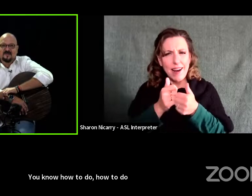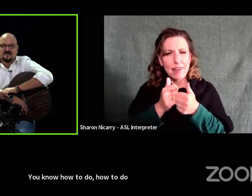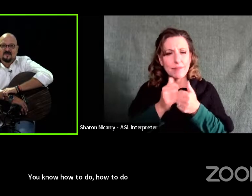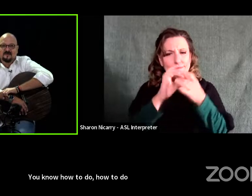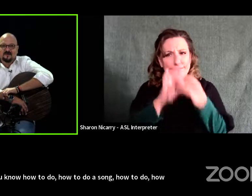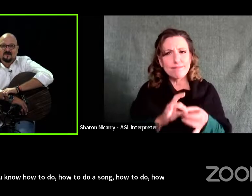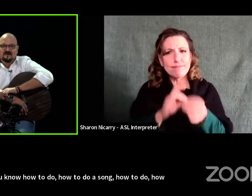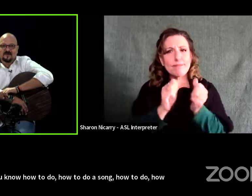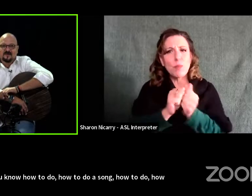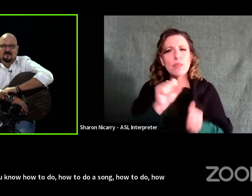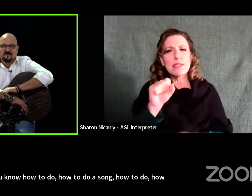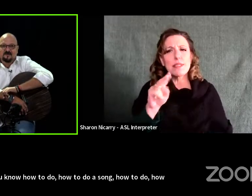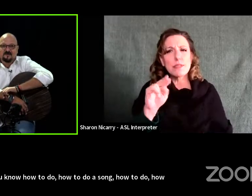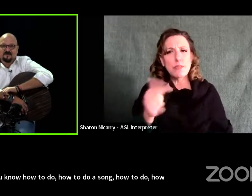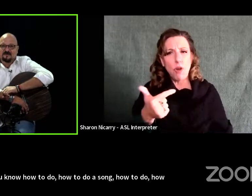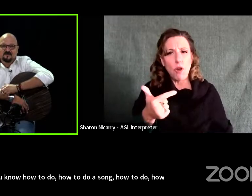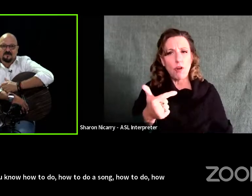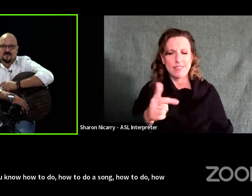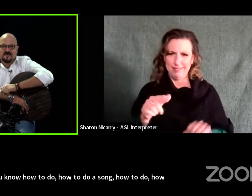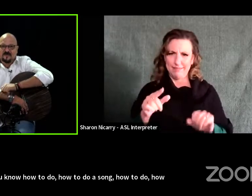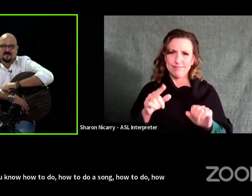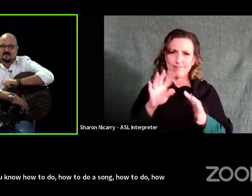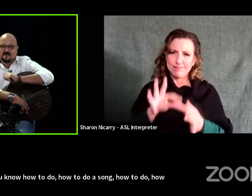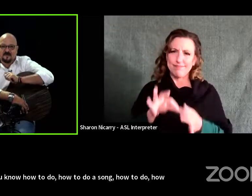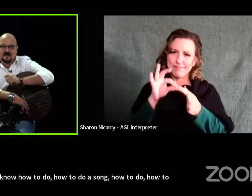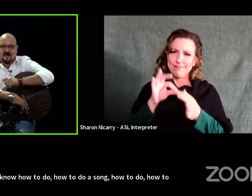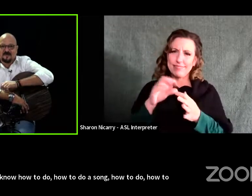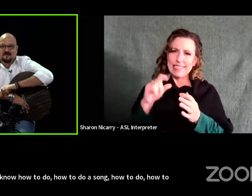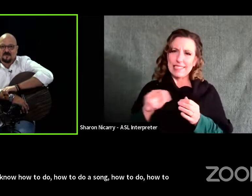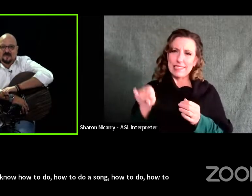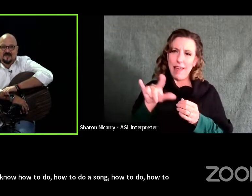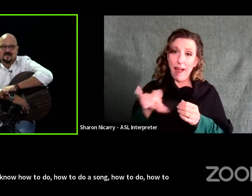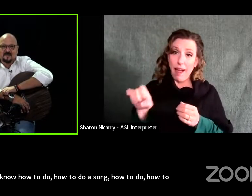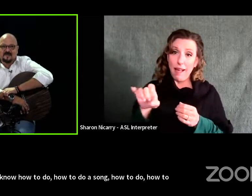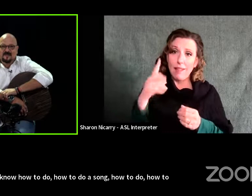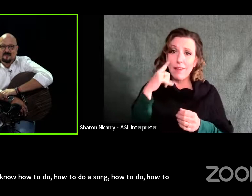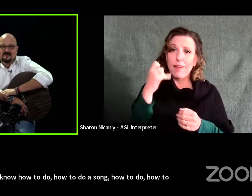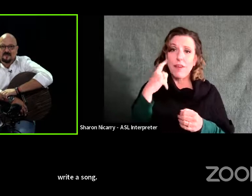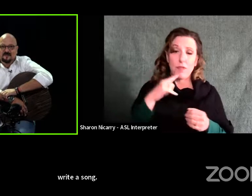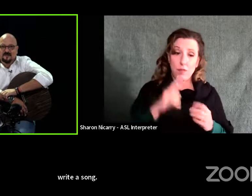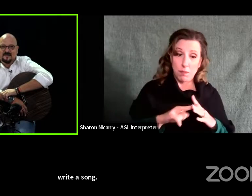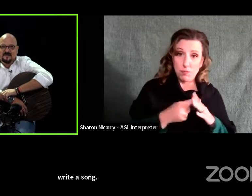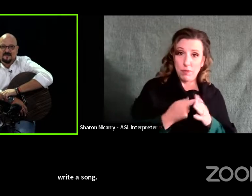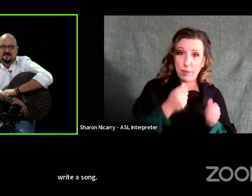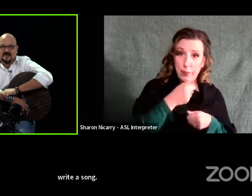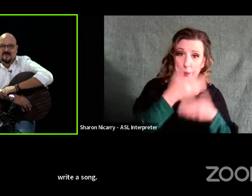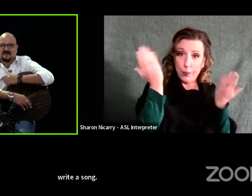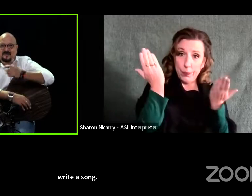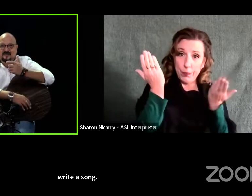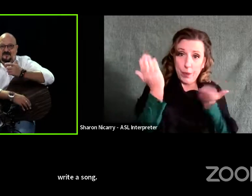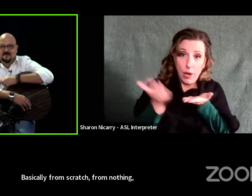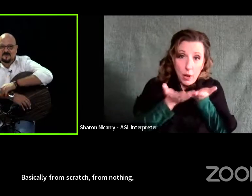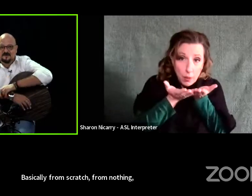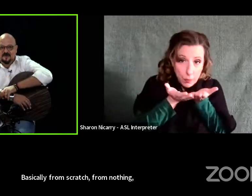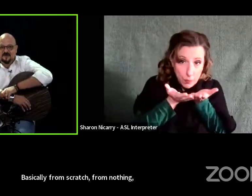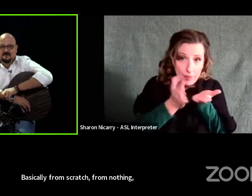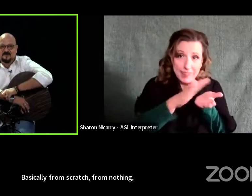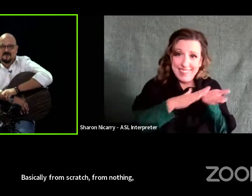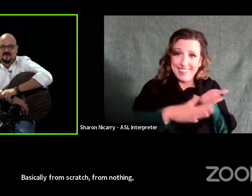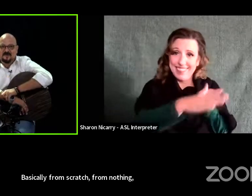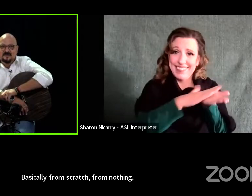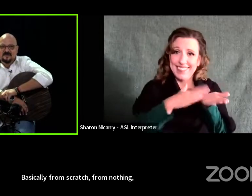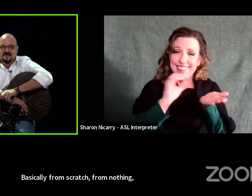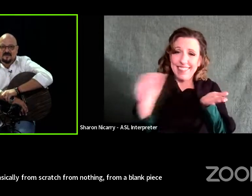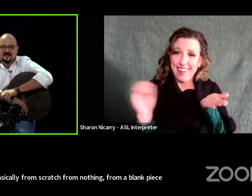how to write a song from basically from scratch, from nothing, from a blank piece of